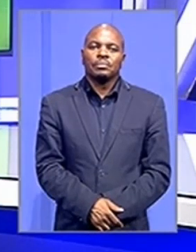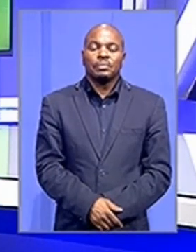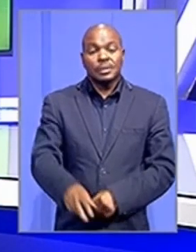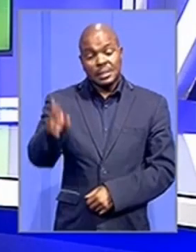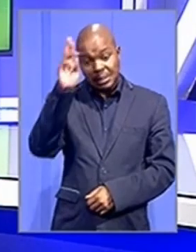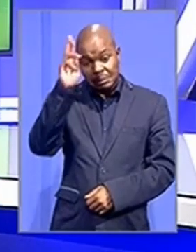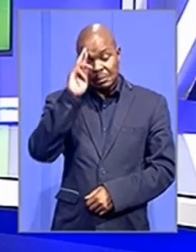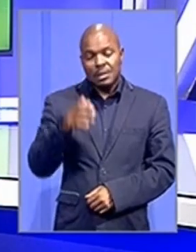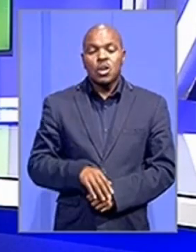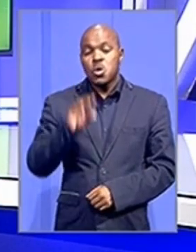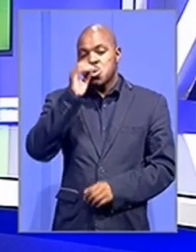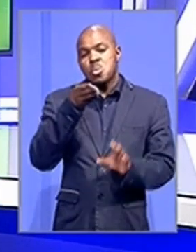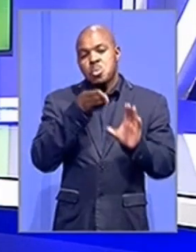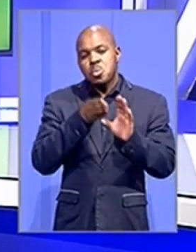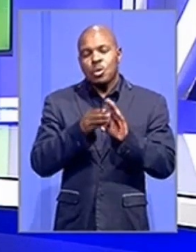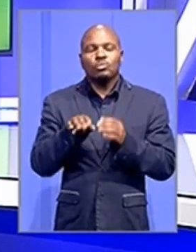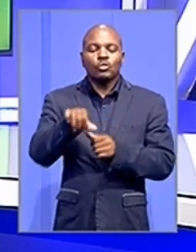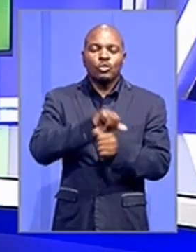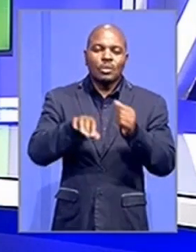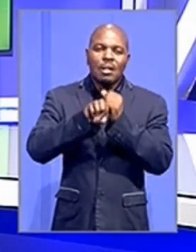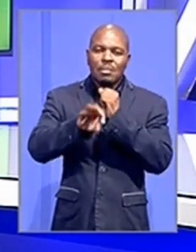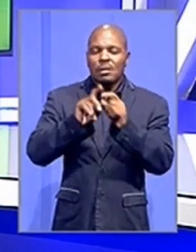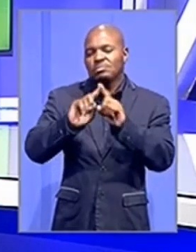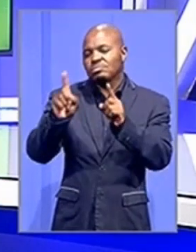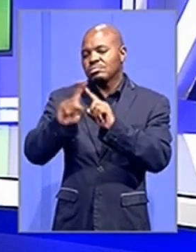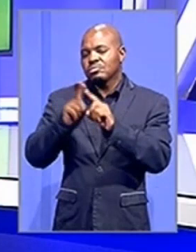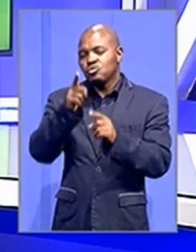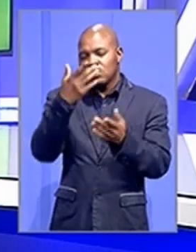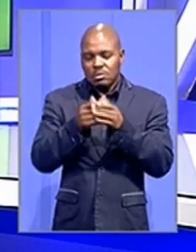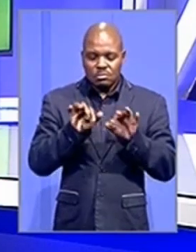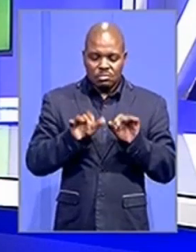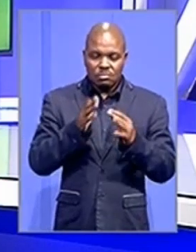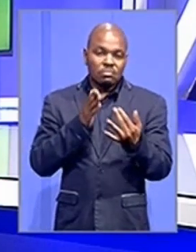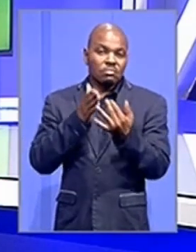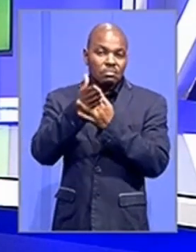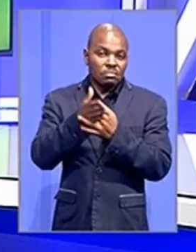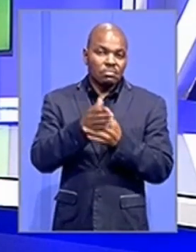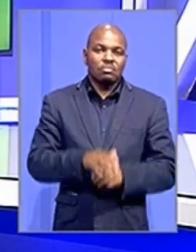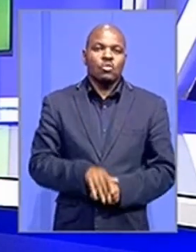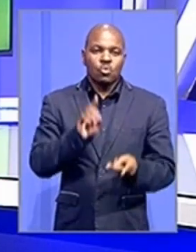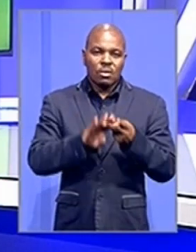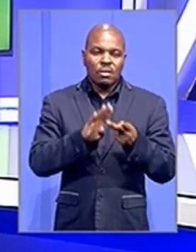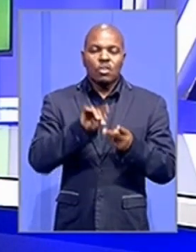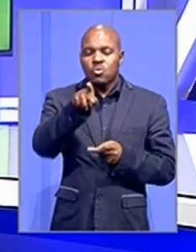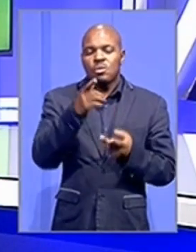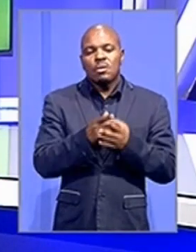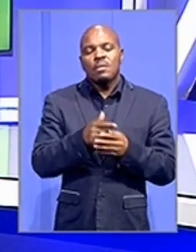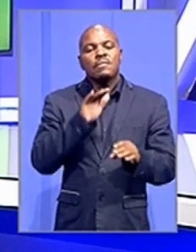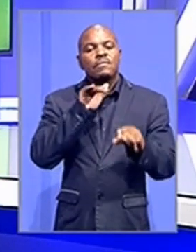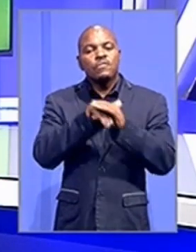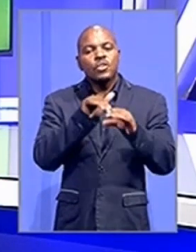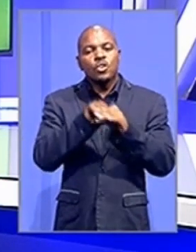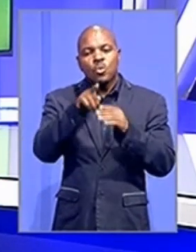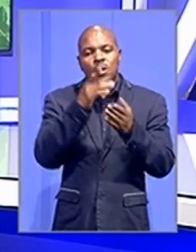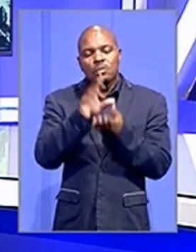Gopolang gore ditaba tsa rena di a hwetšagala matlakaleng a dikgokagano tsa leago gape le ka romela le melaetša ka go kgatišo